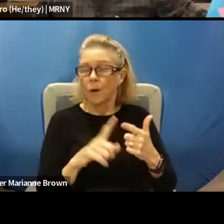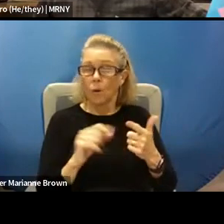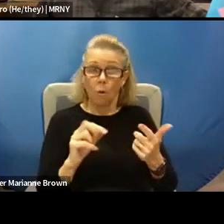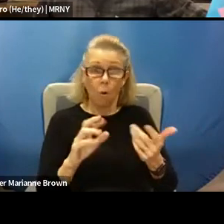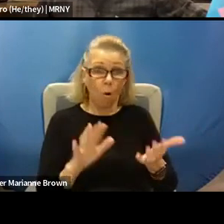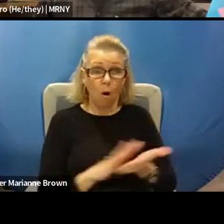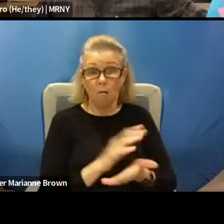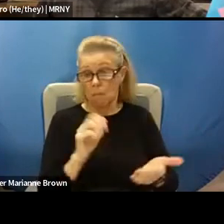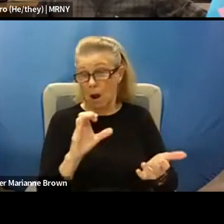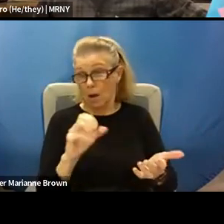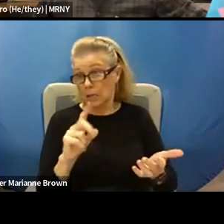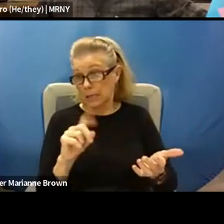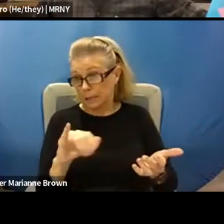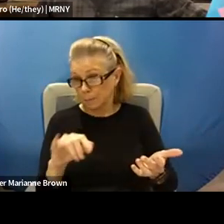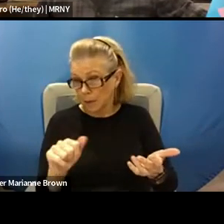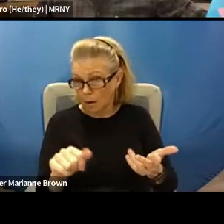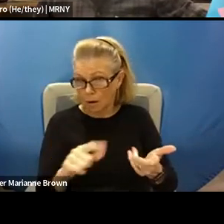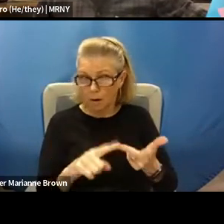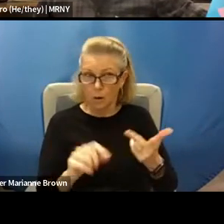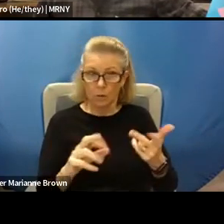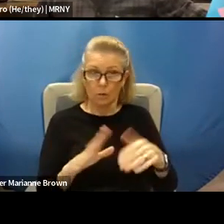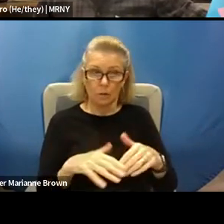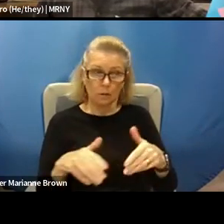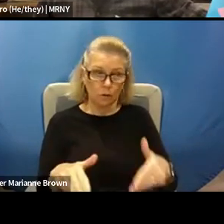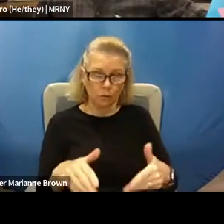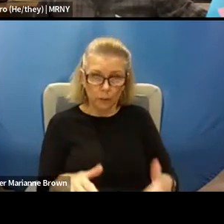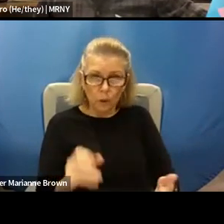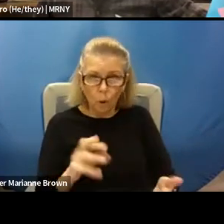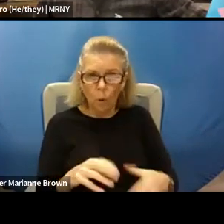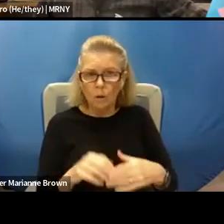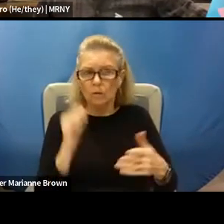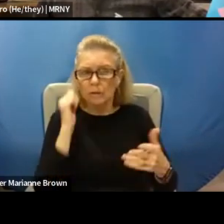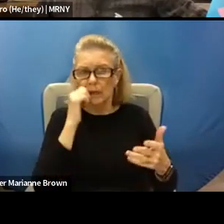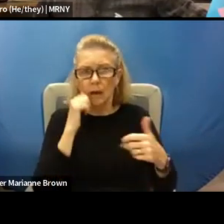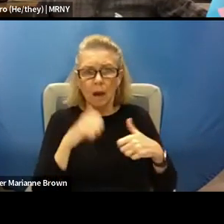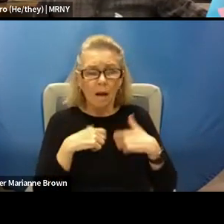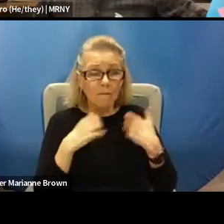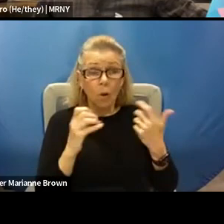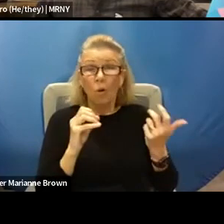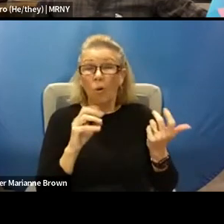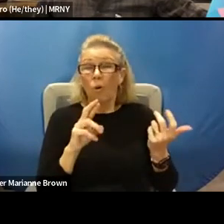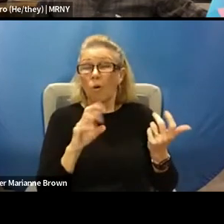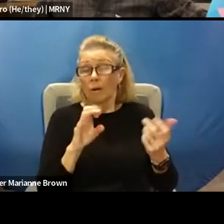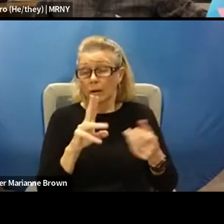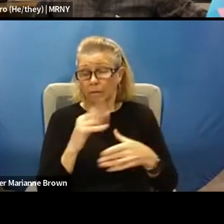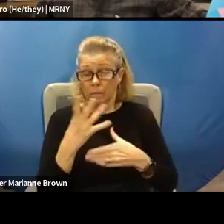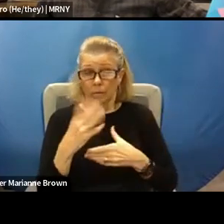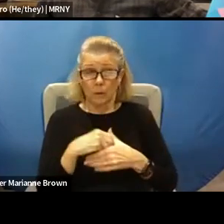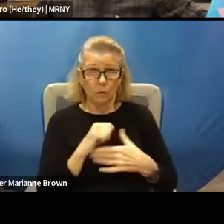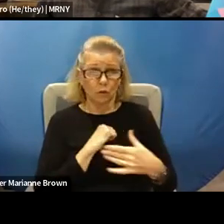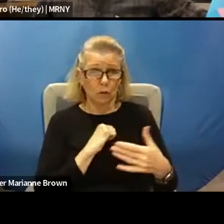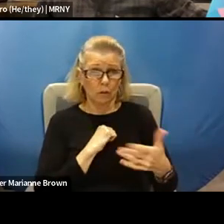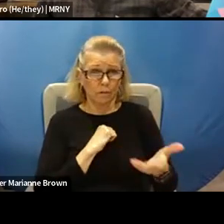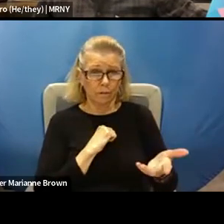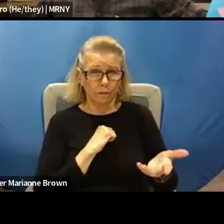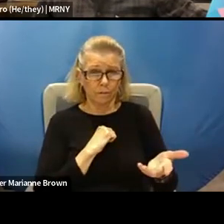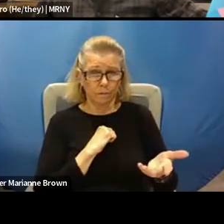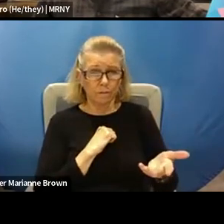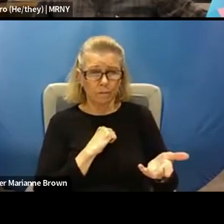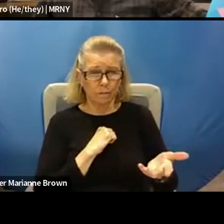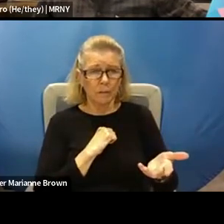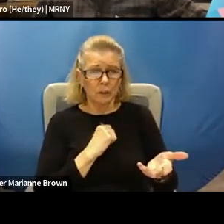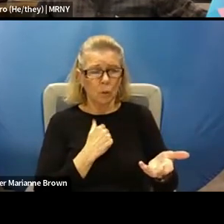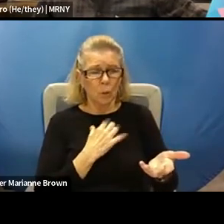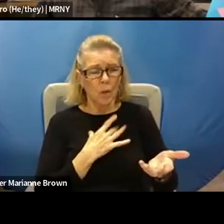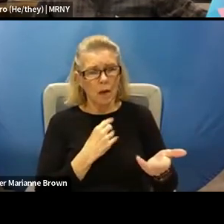academia or on the street or in our day-to-day lives, or even just within ourselves. So I would just like to also offer for